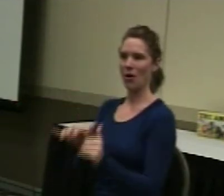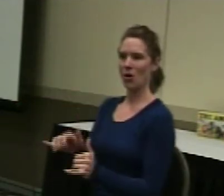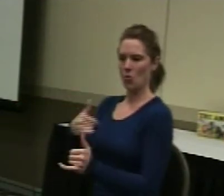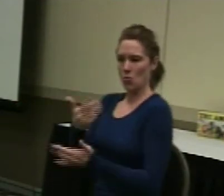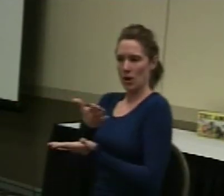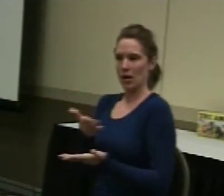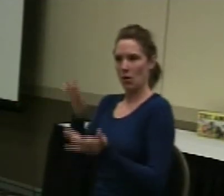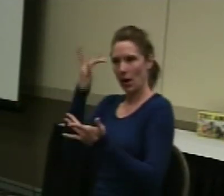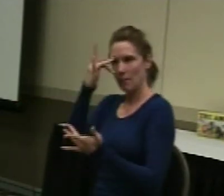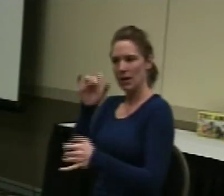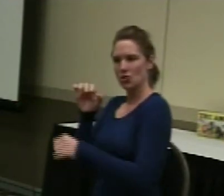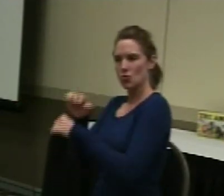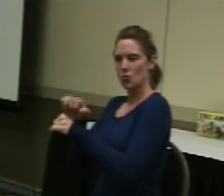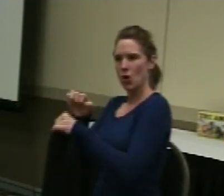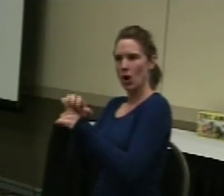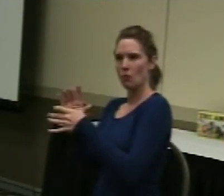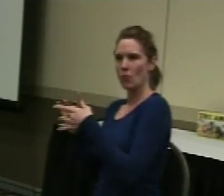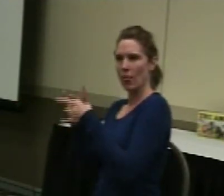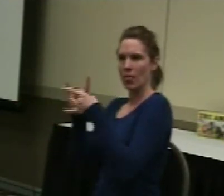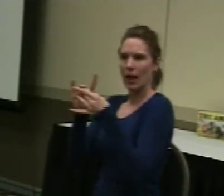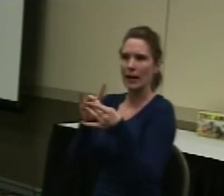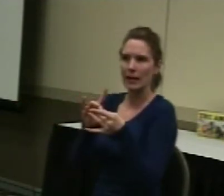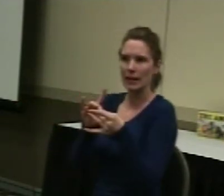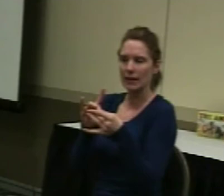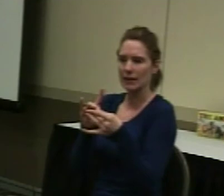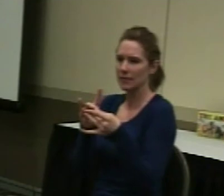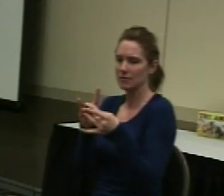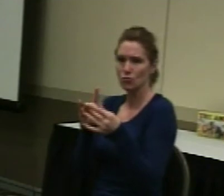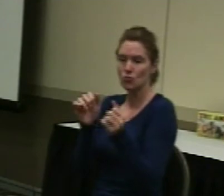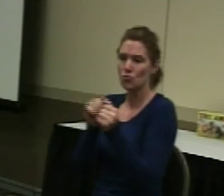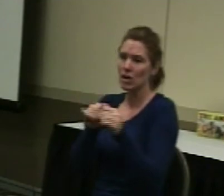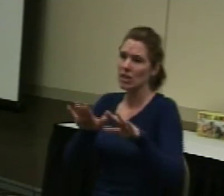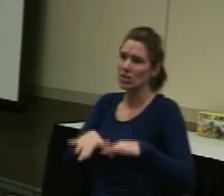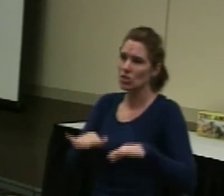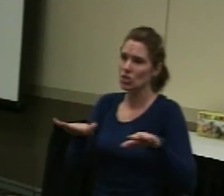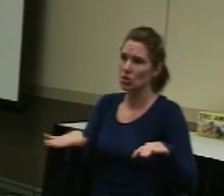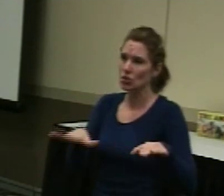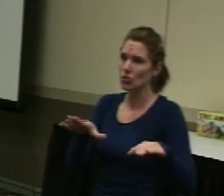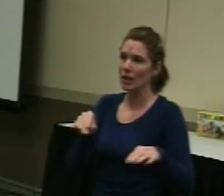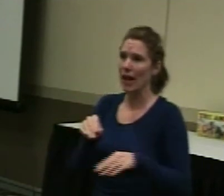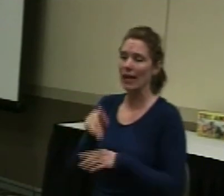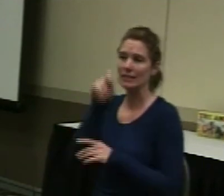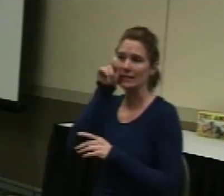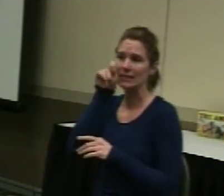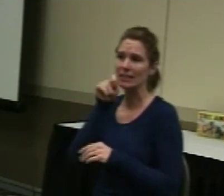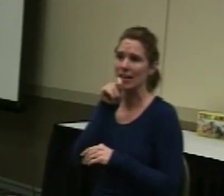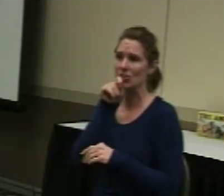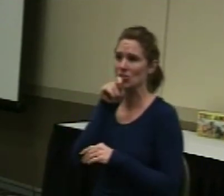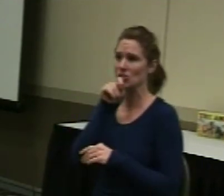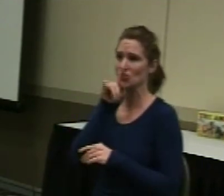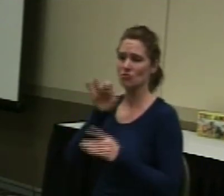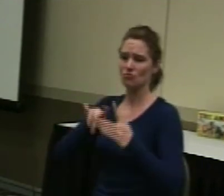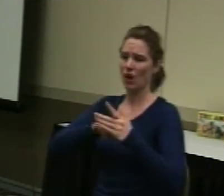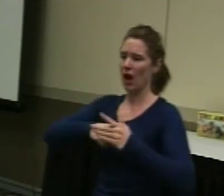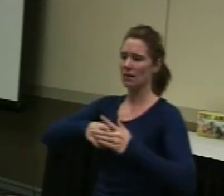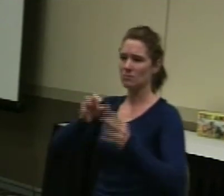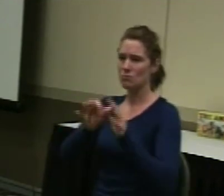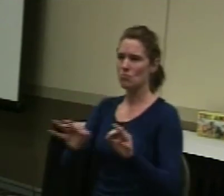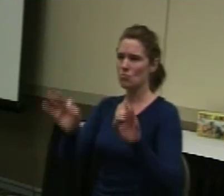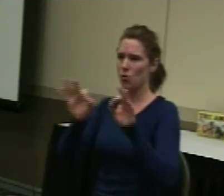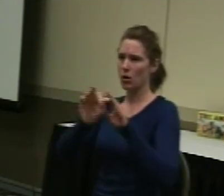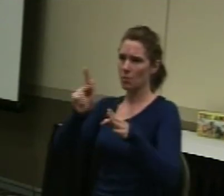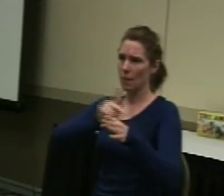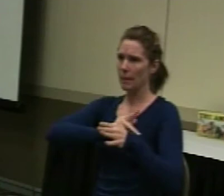we're doing work that put the lives of children and adolescents at forefront in our